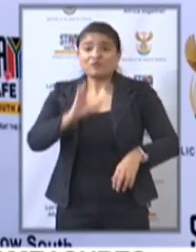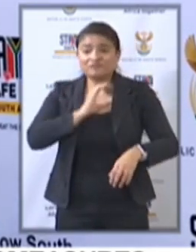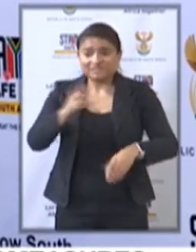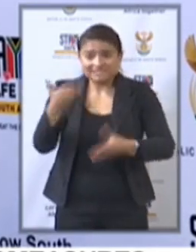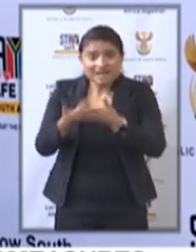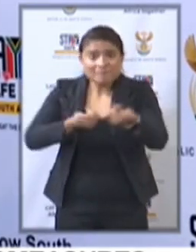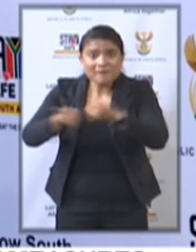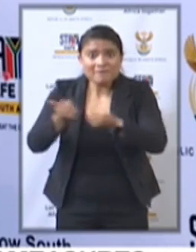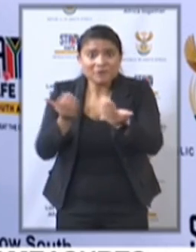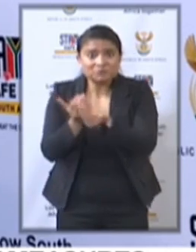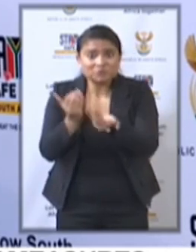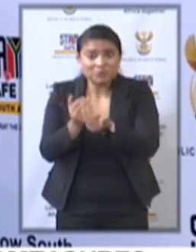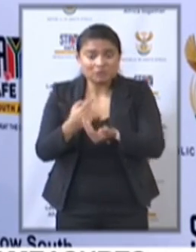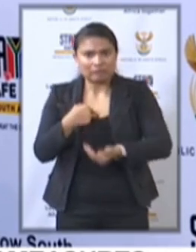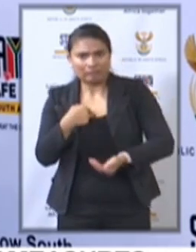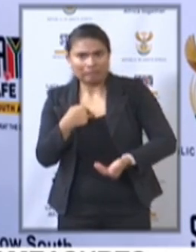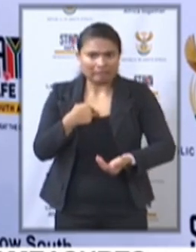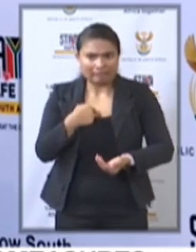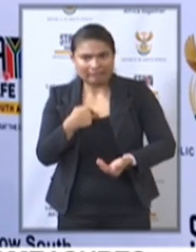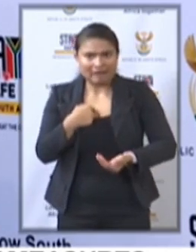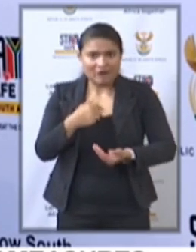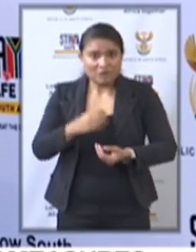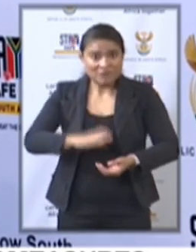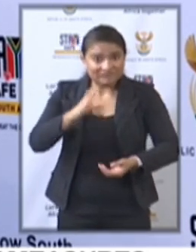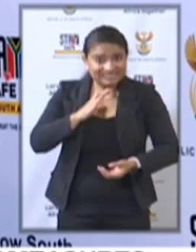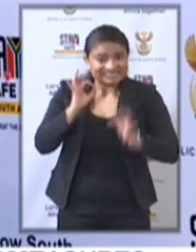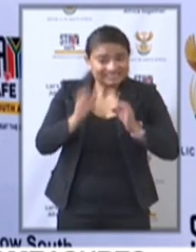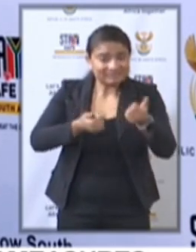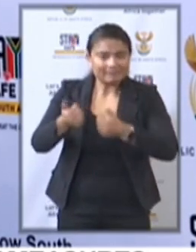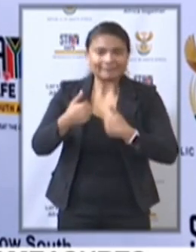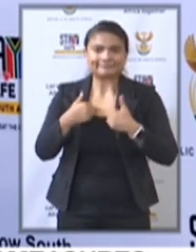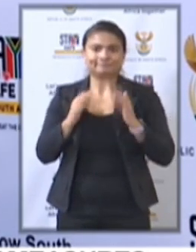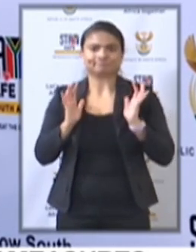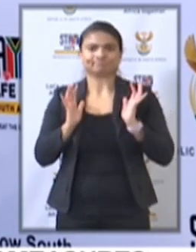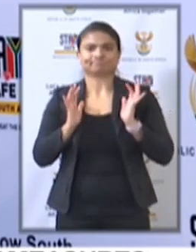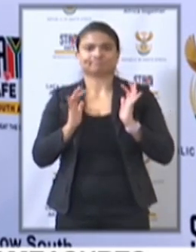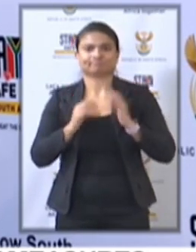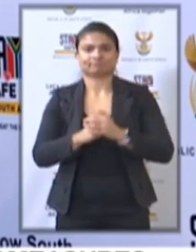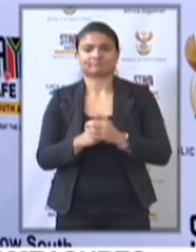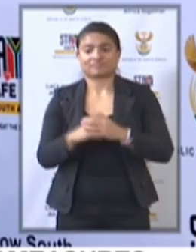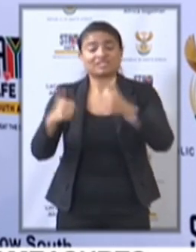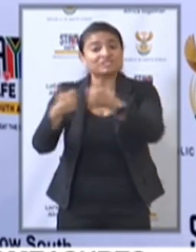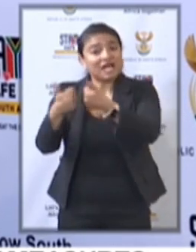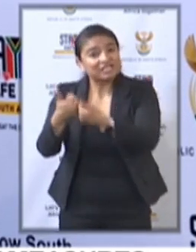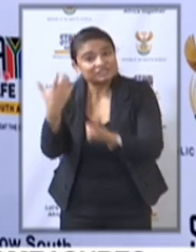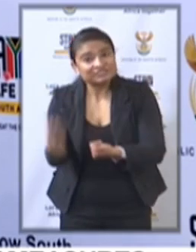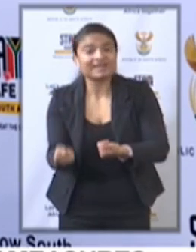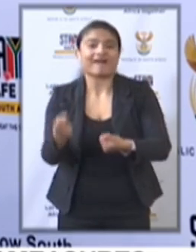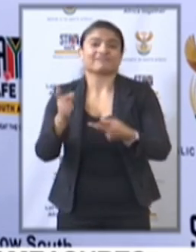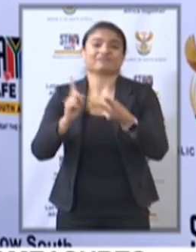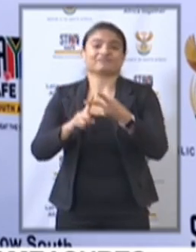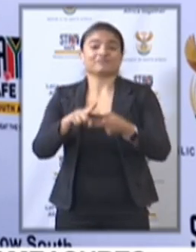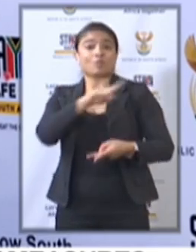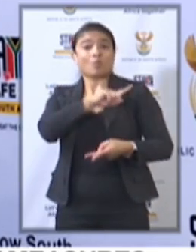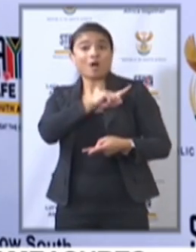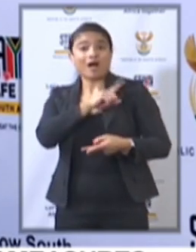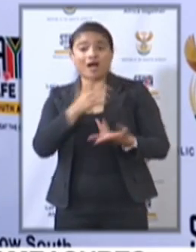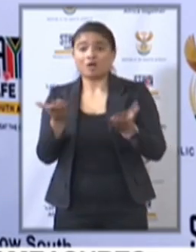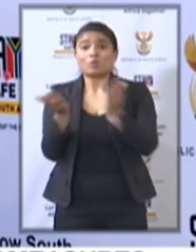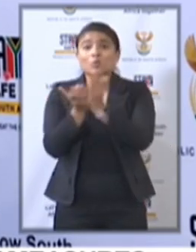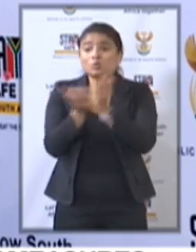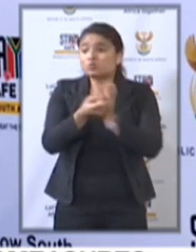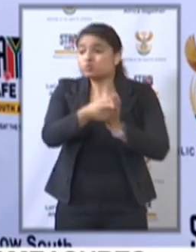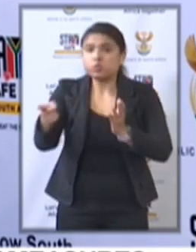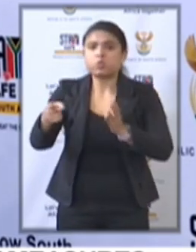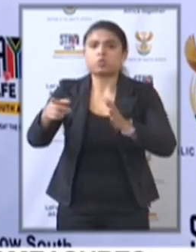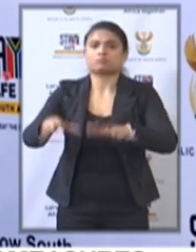institutions? The answer partly to this is that given the challenges confronting most of the hosting schools, the community